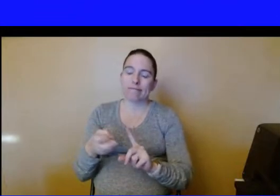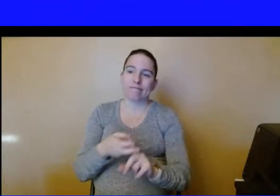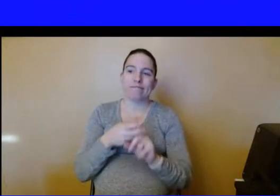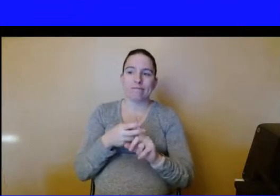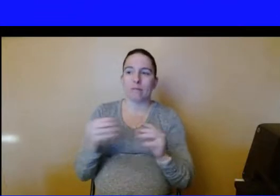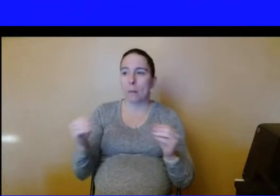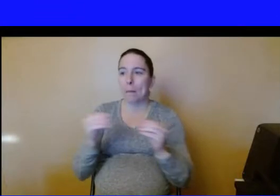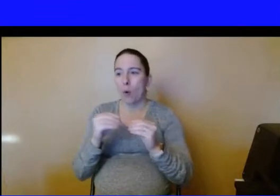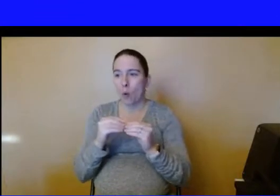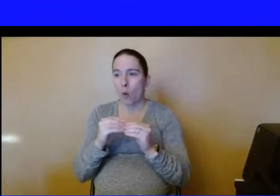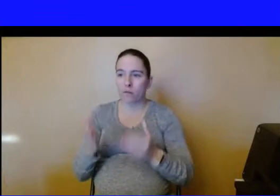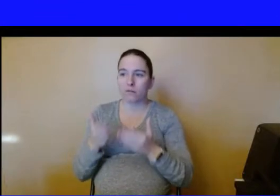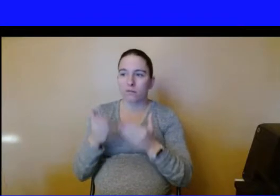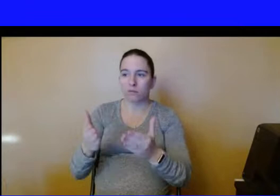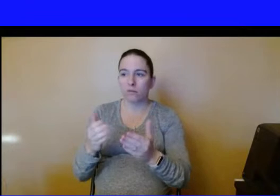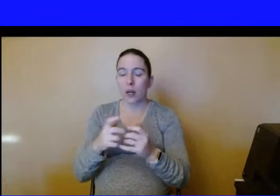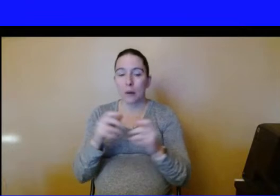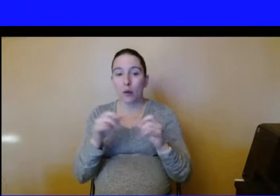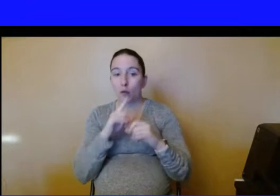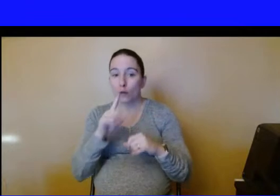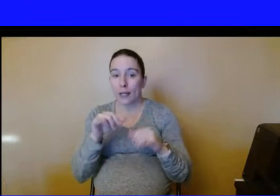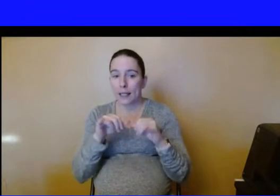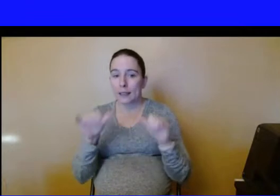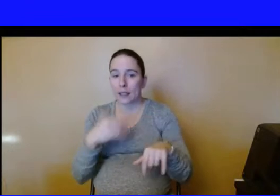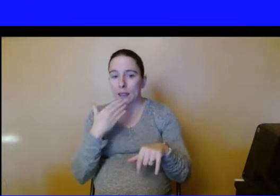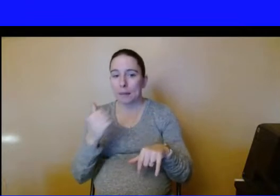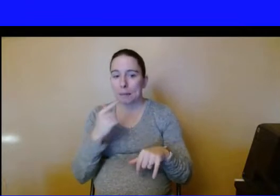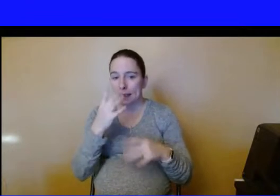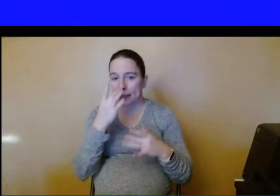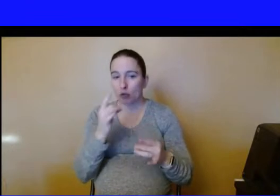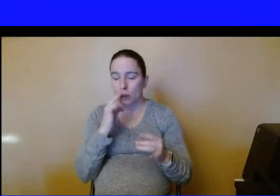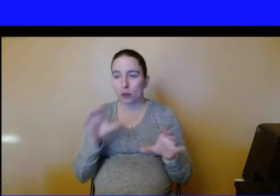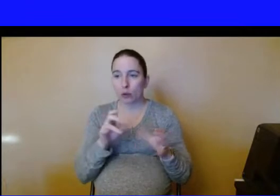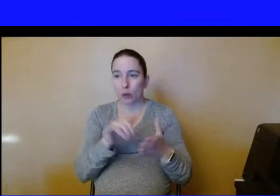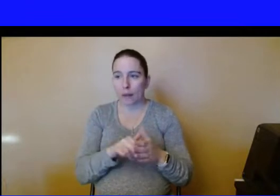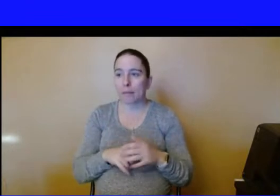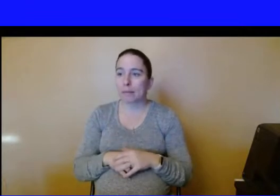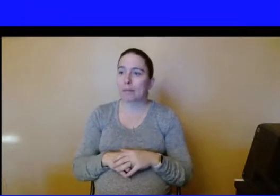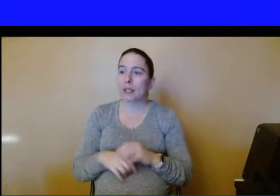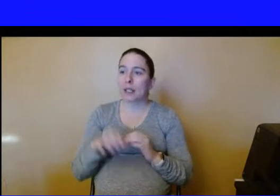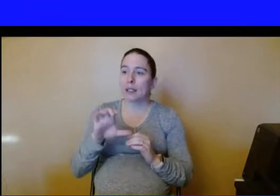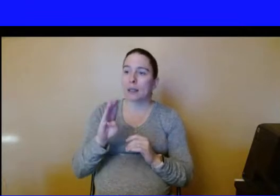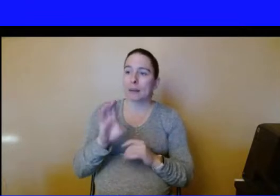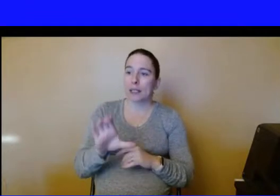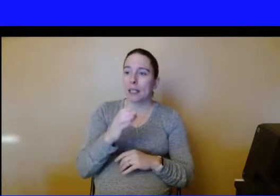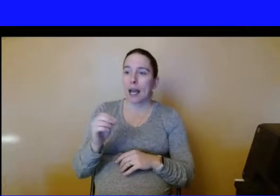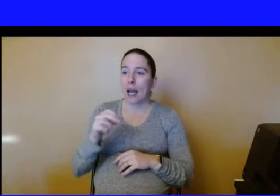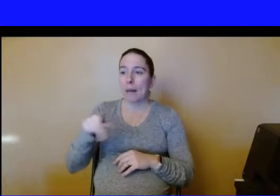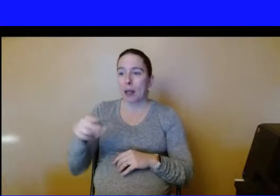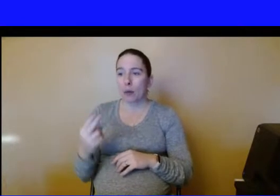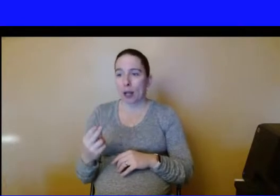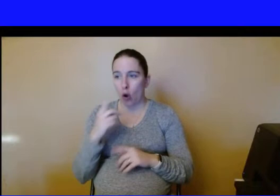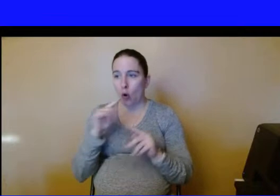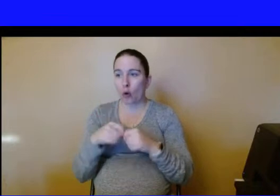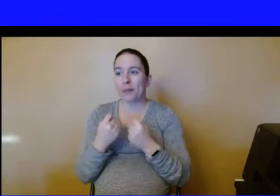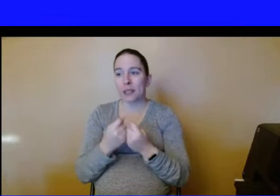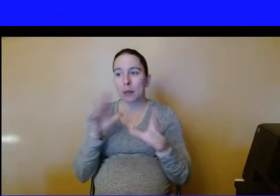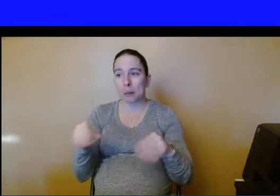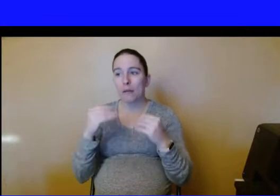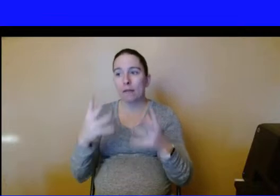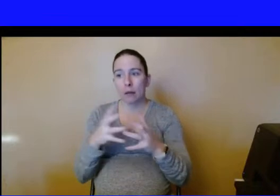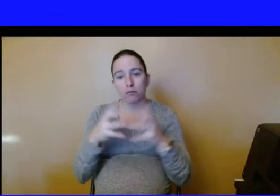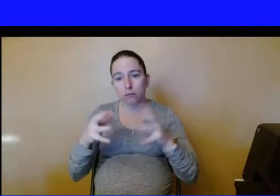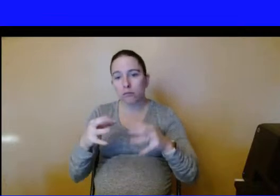itself consists of 50 community-based organizations, both the staff, 85%, and the board, 75%,